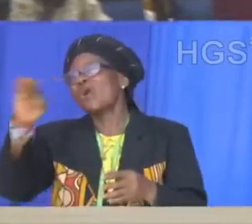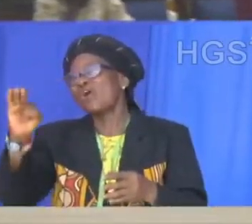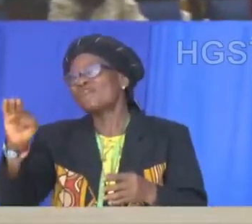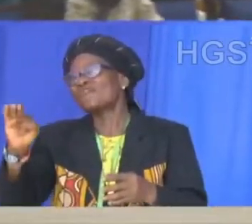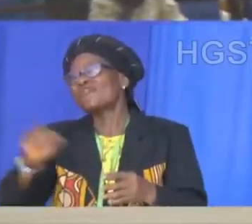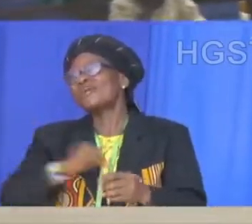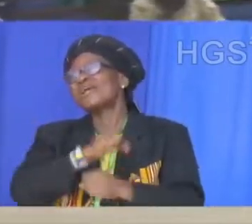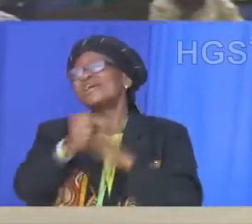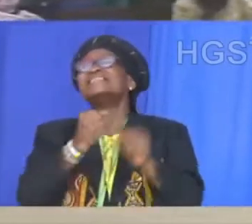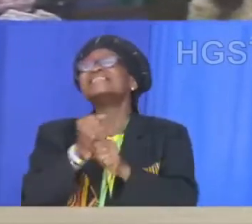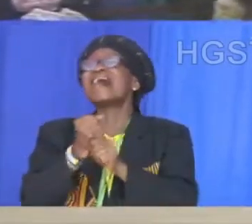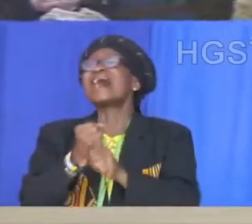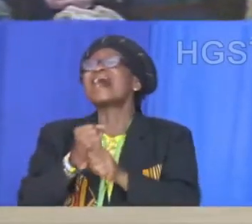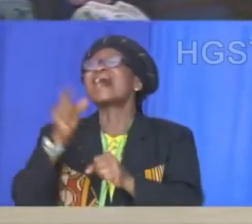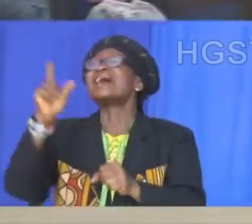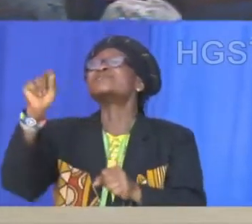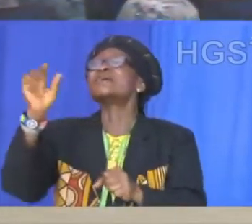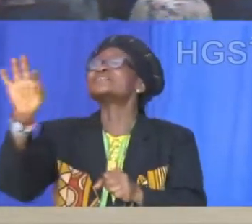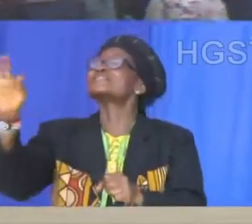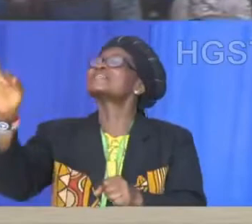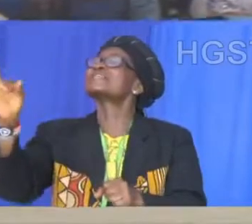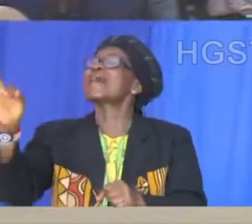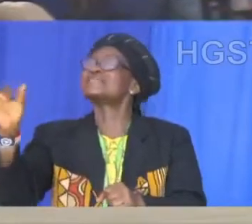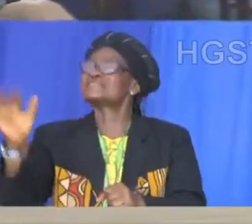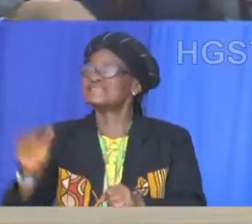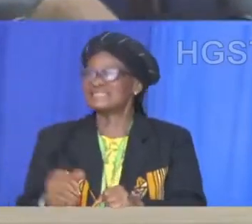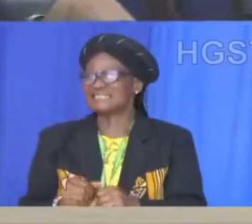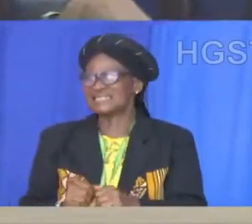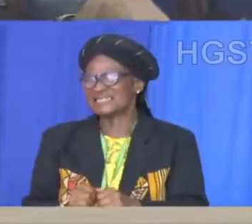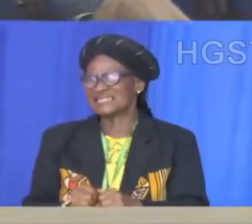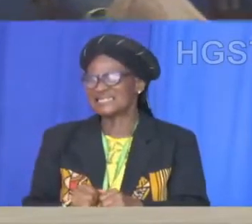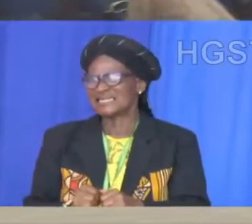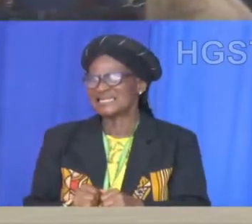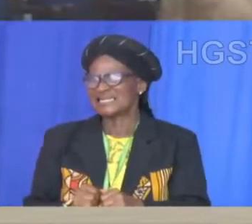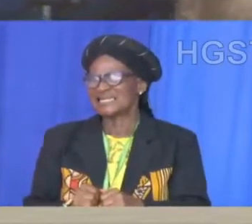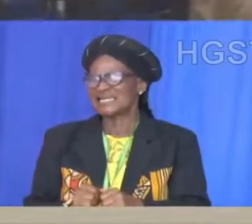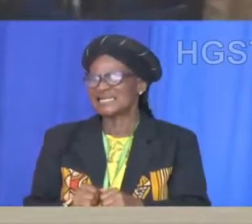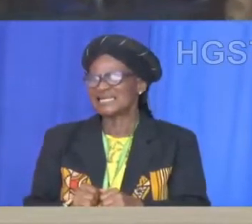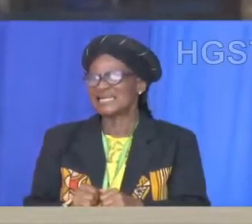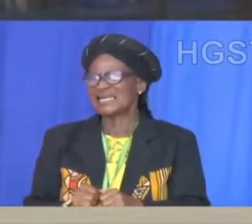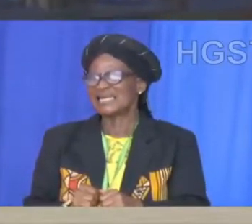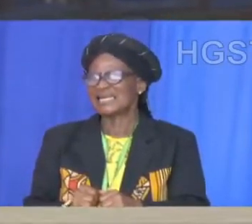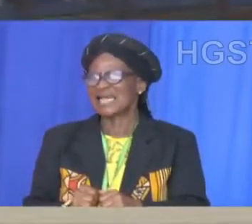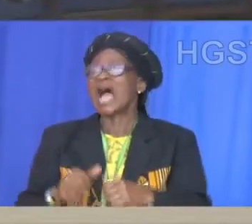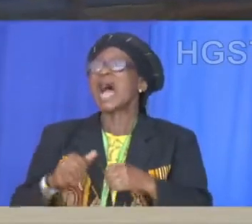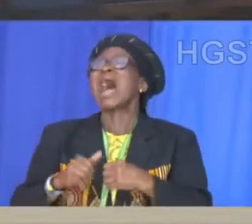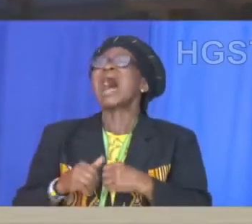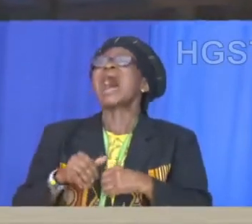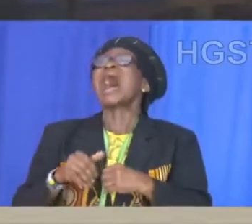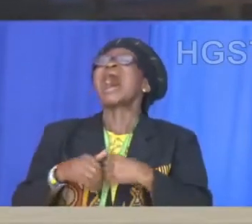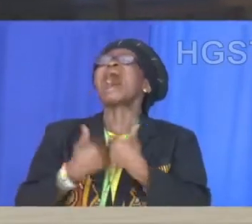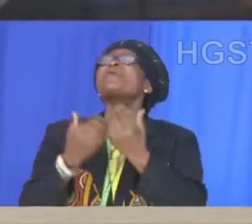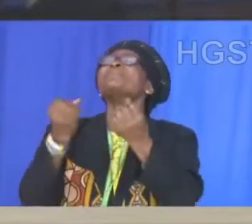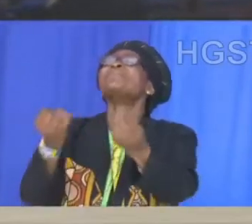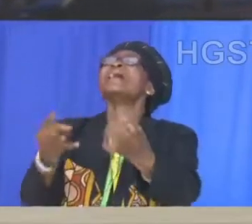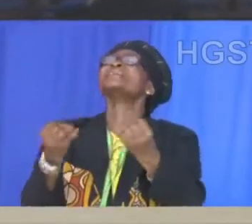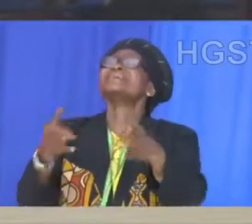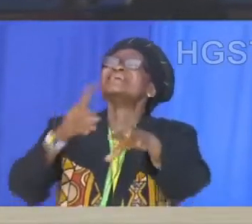How many times have you slept and you woke up in the